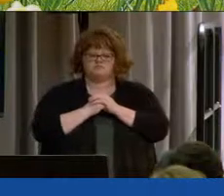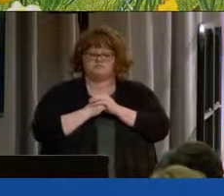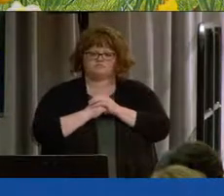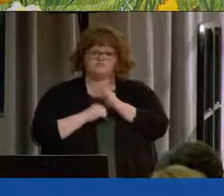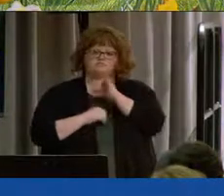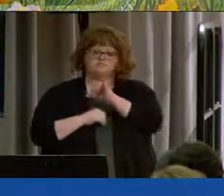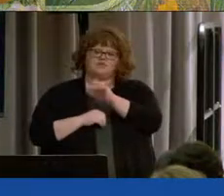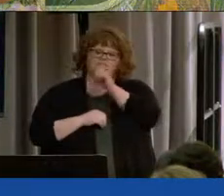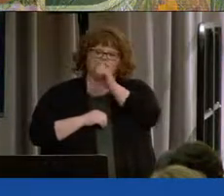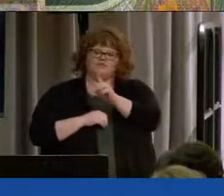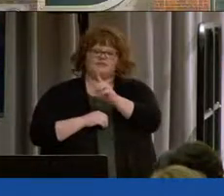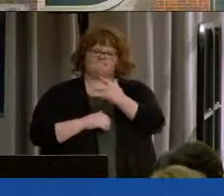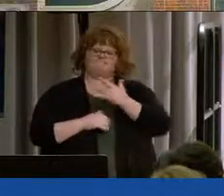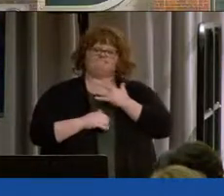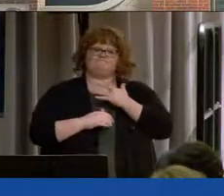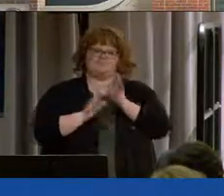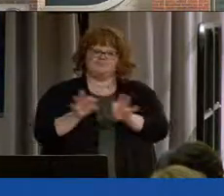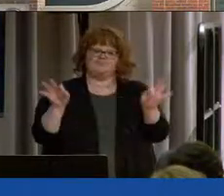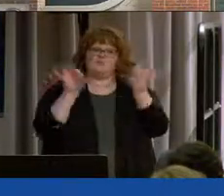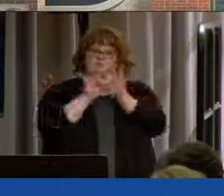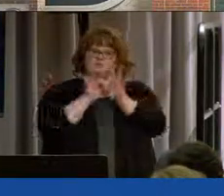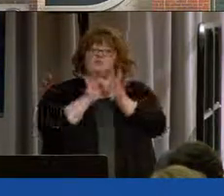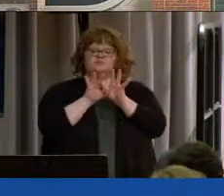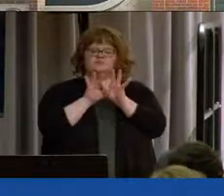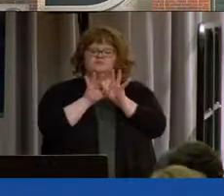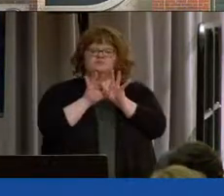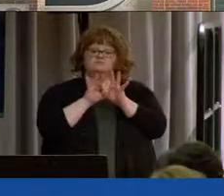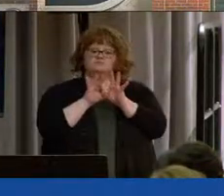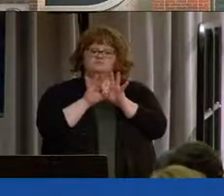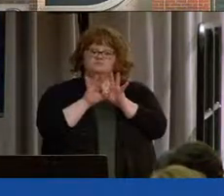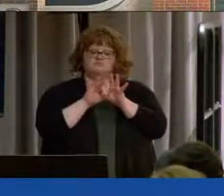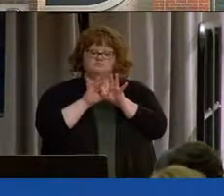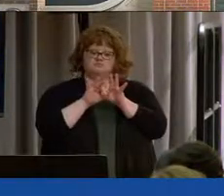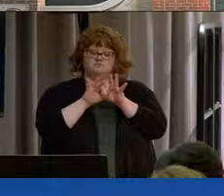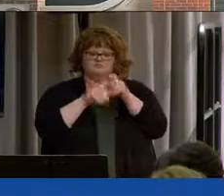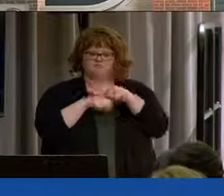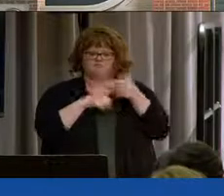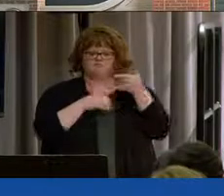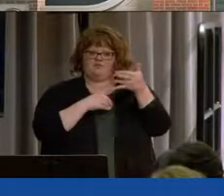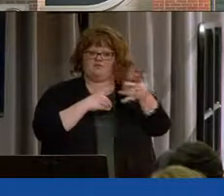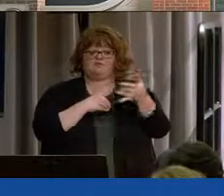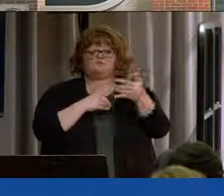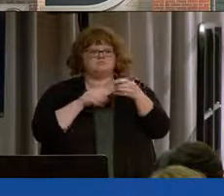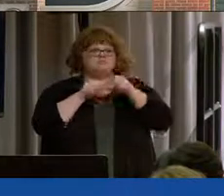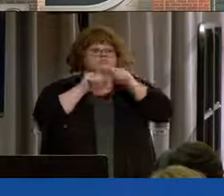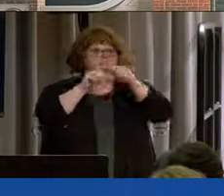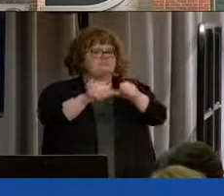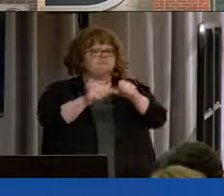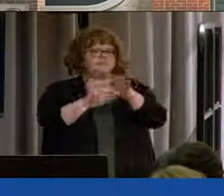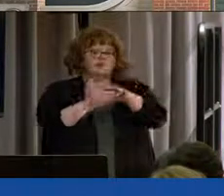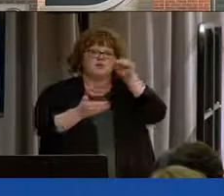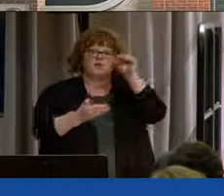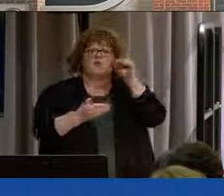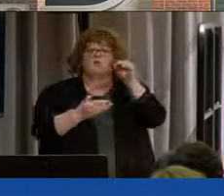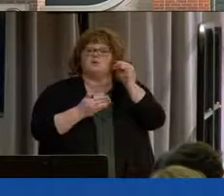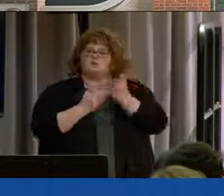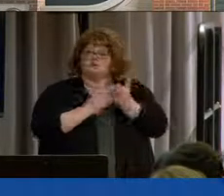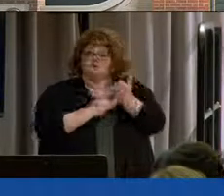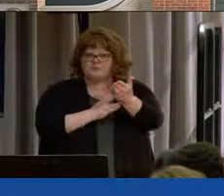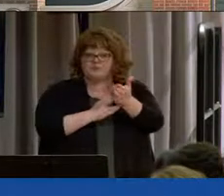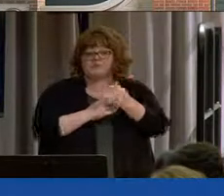resonated for us through time, and it is still a journey. And I think as we work